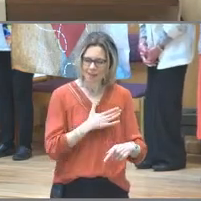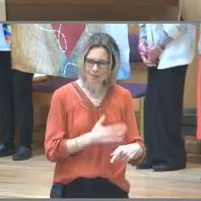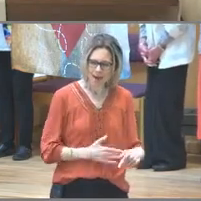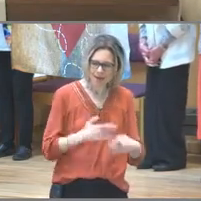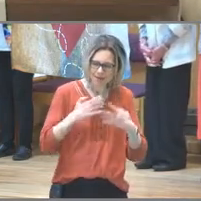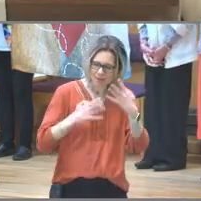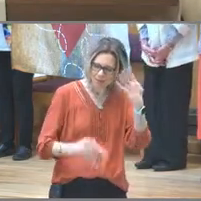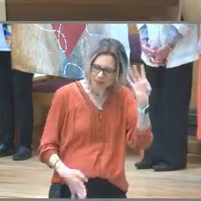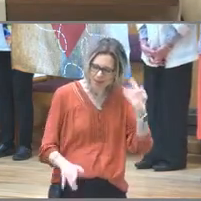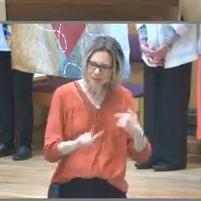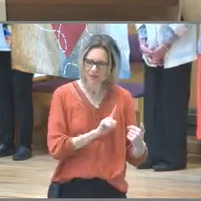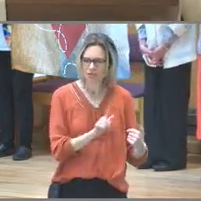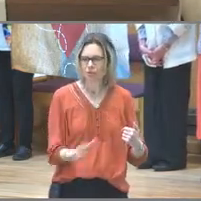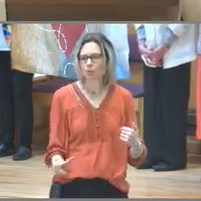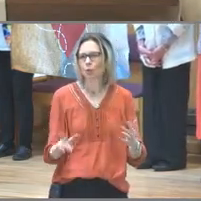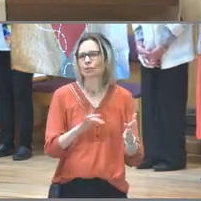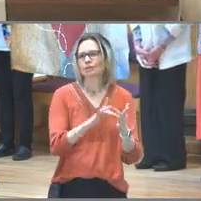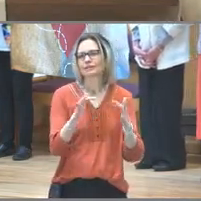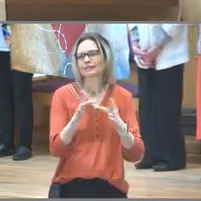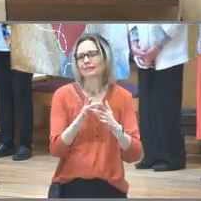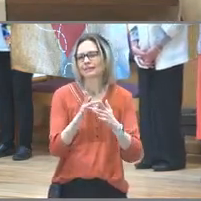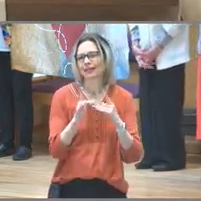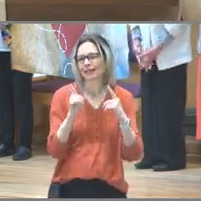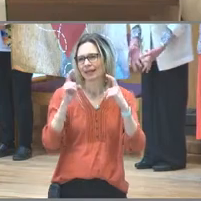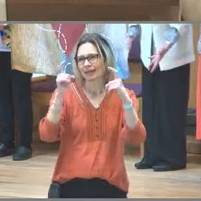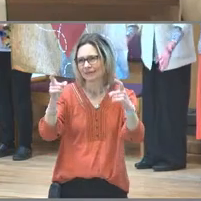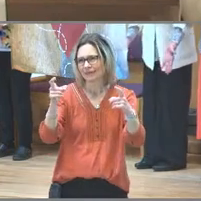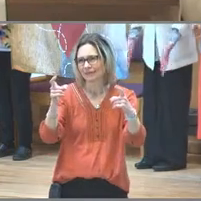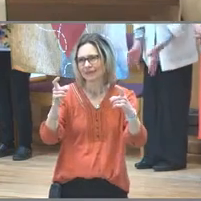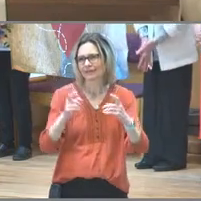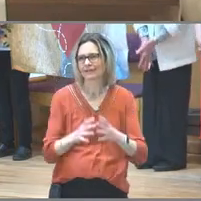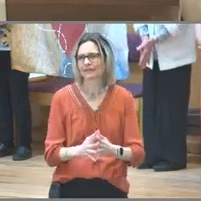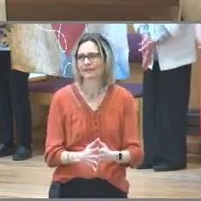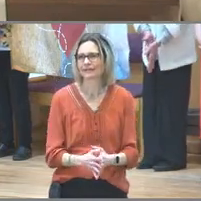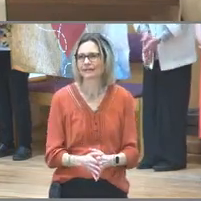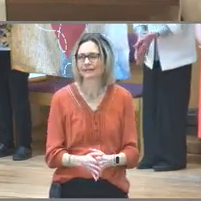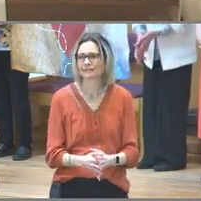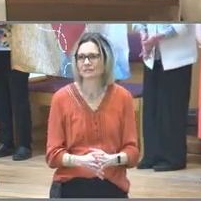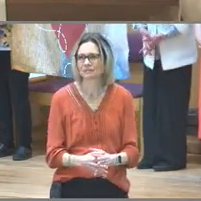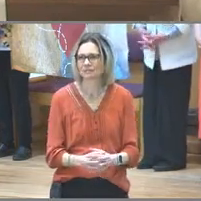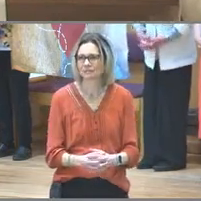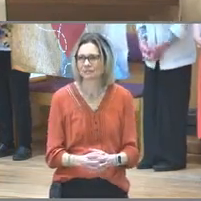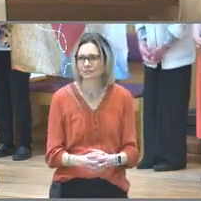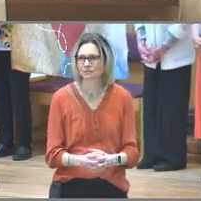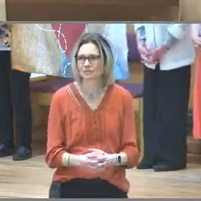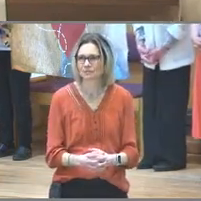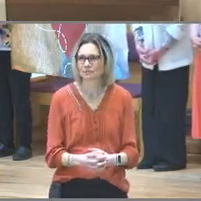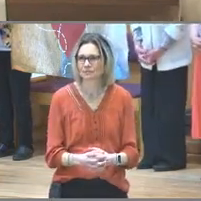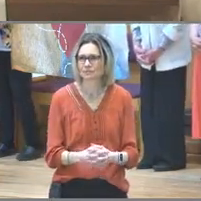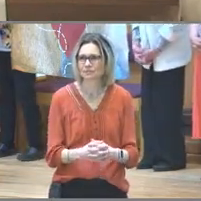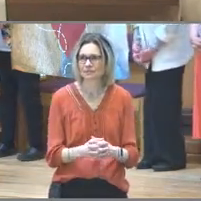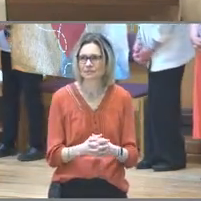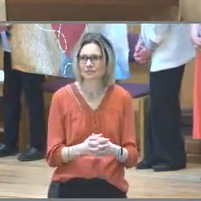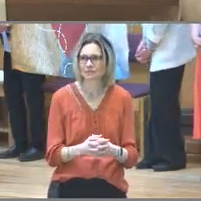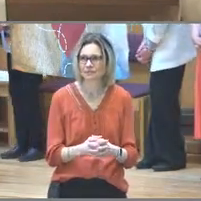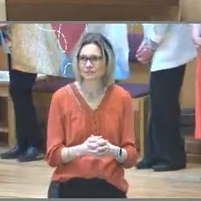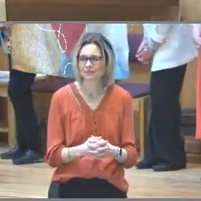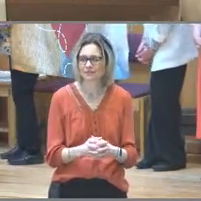blood of the Lord Jesus given for you. Amen. And for those of we are here, we say